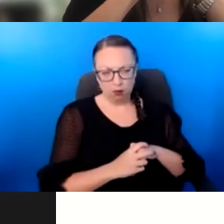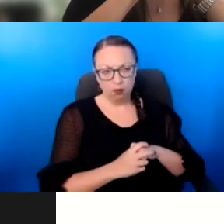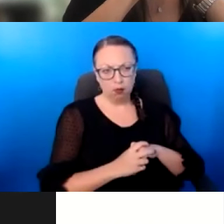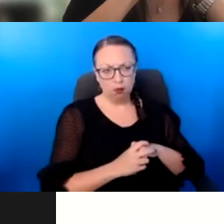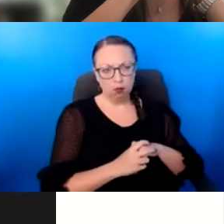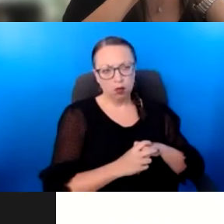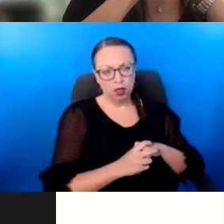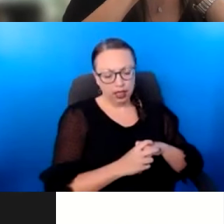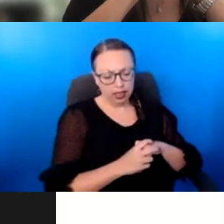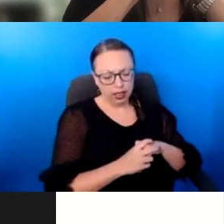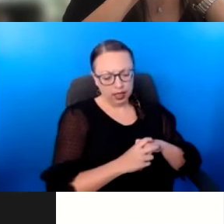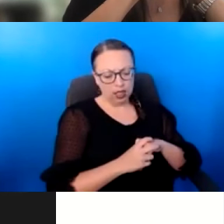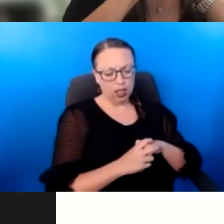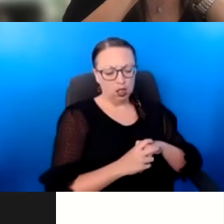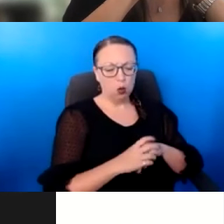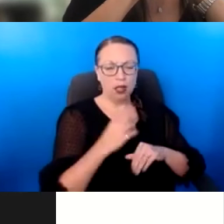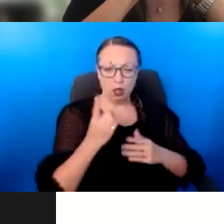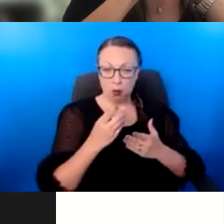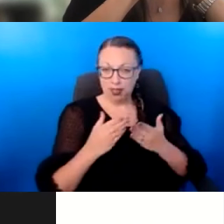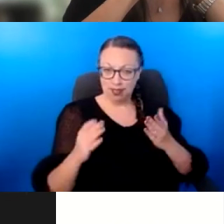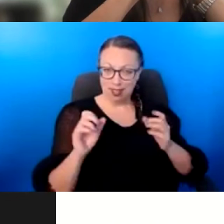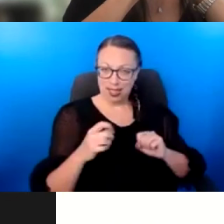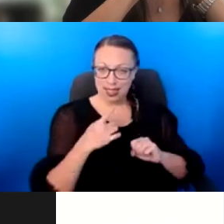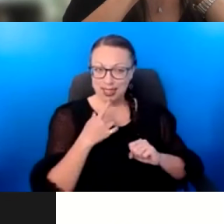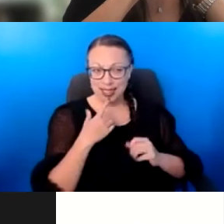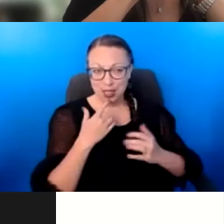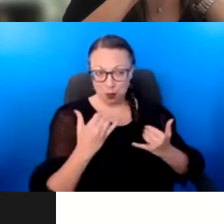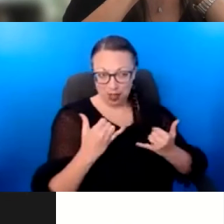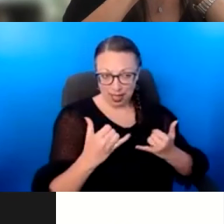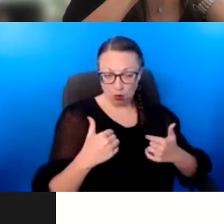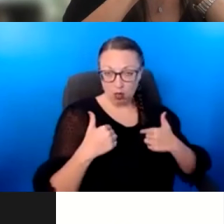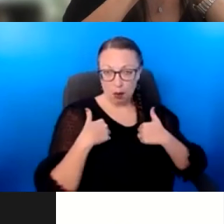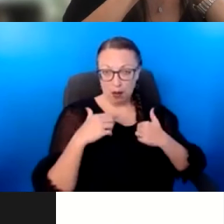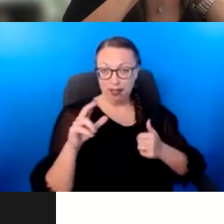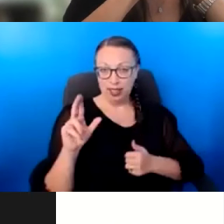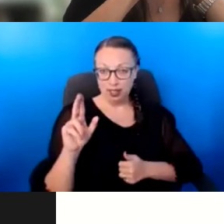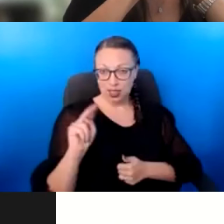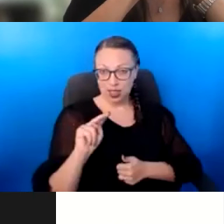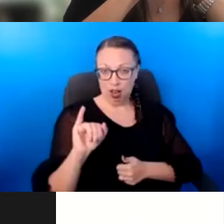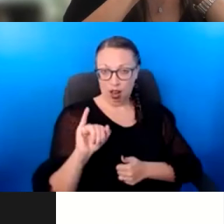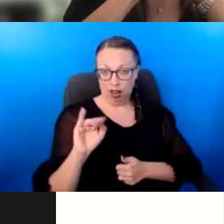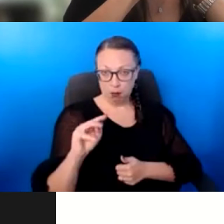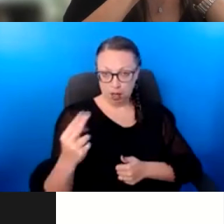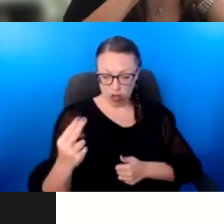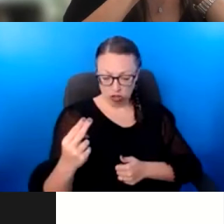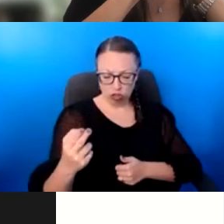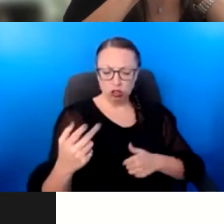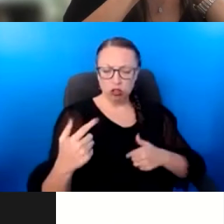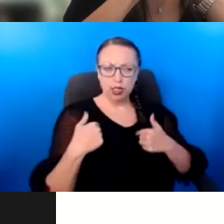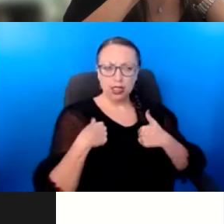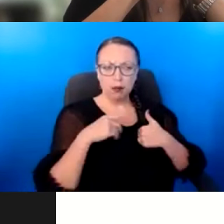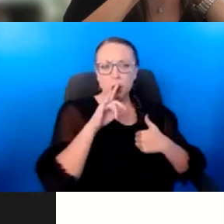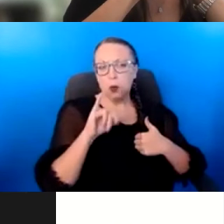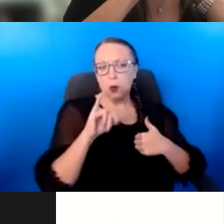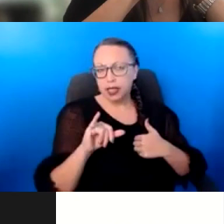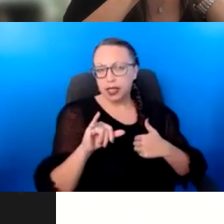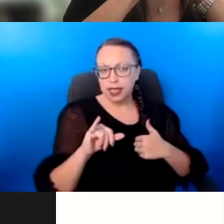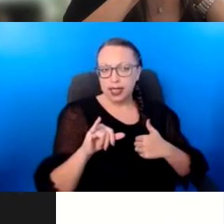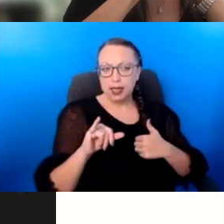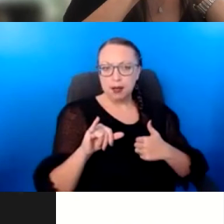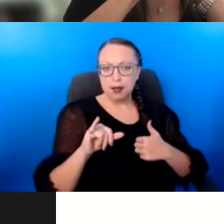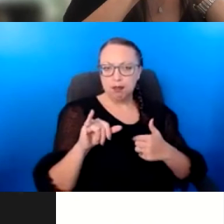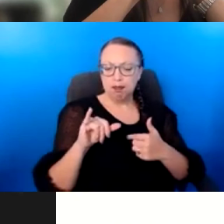the only thing I can say about this, I'm at the NIMH. I'm really kind of wedded to the